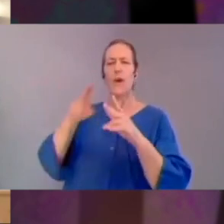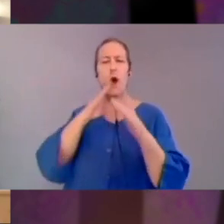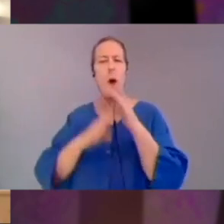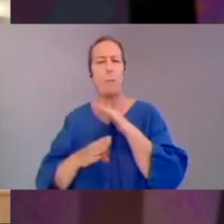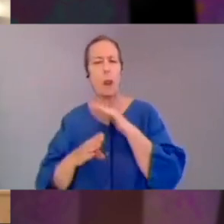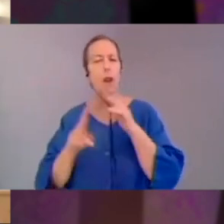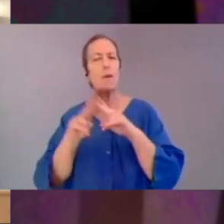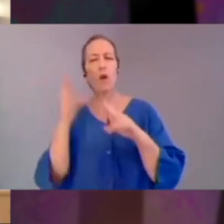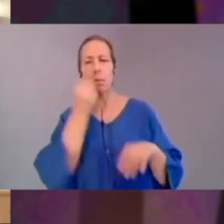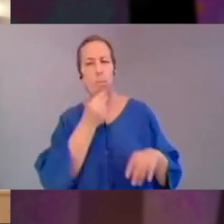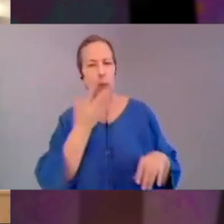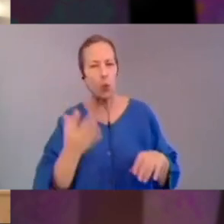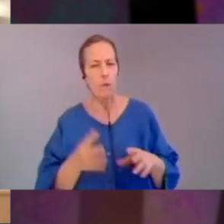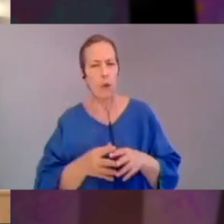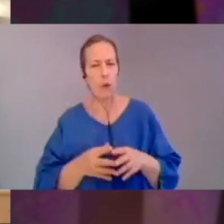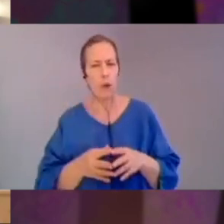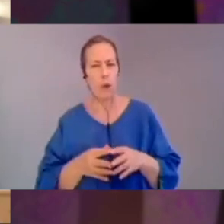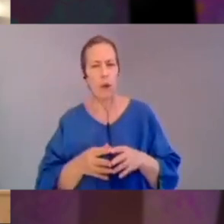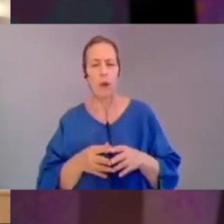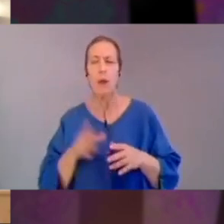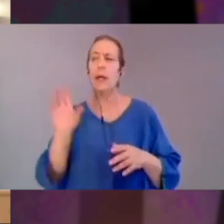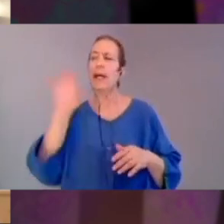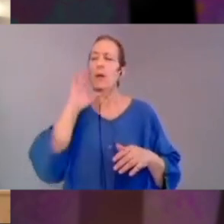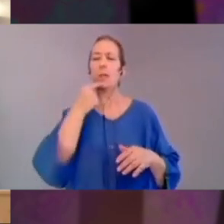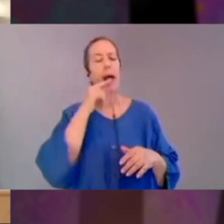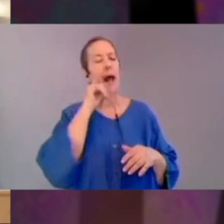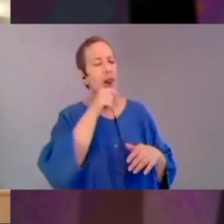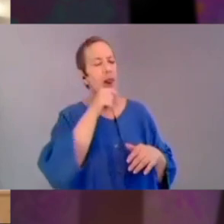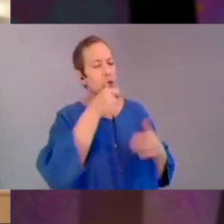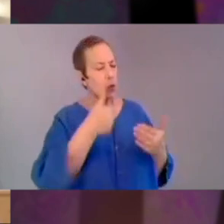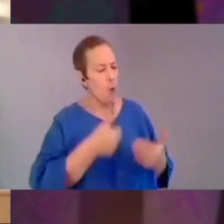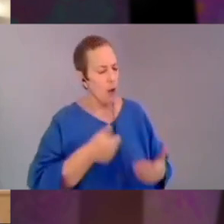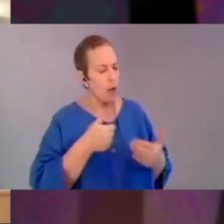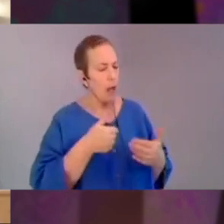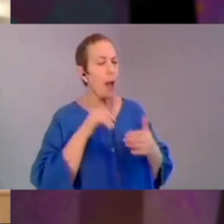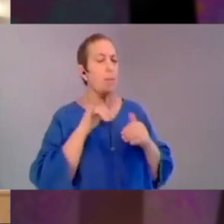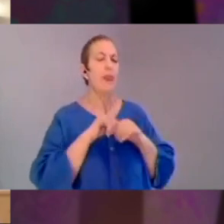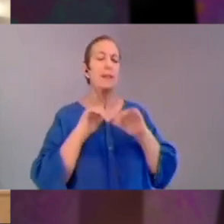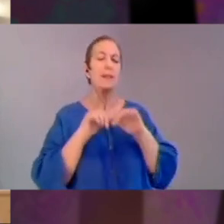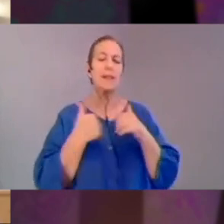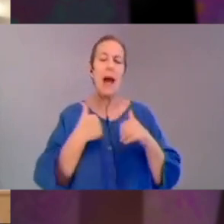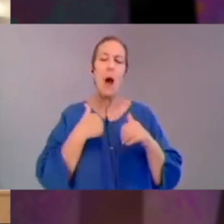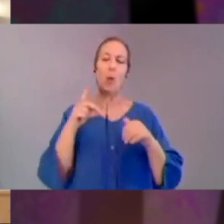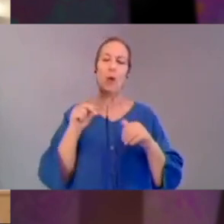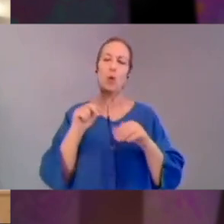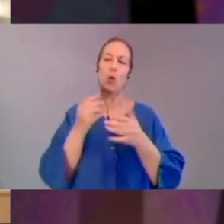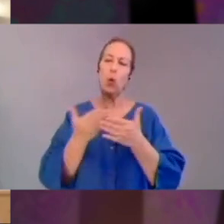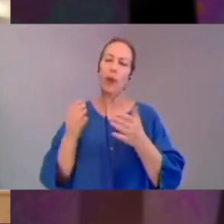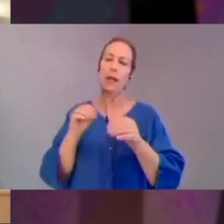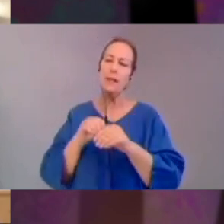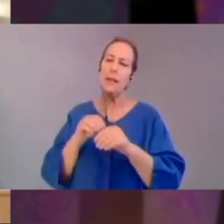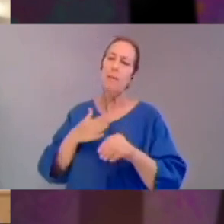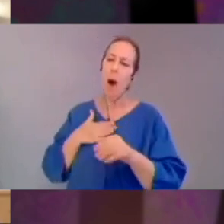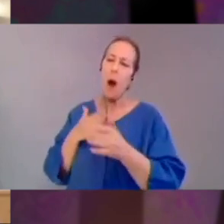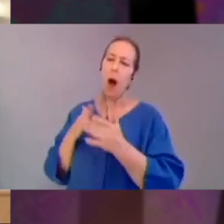I hear him say, like, this is who I am and this is how we do things in my community. And I